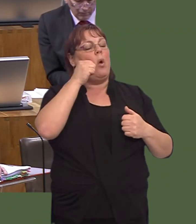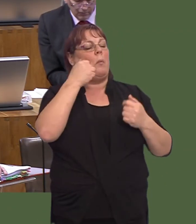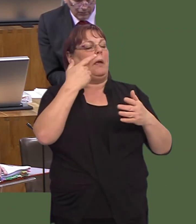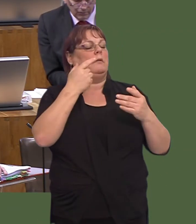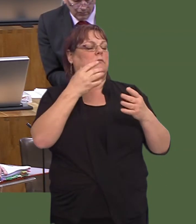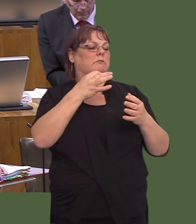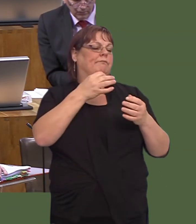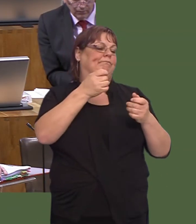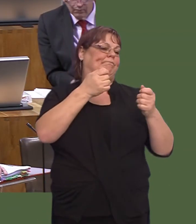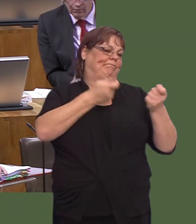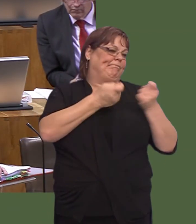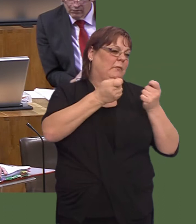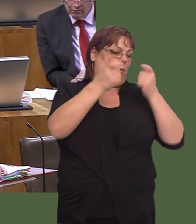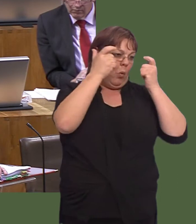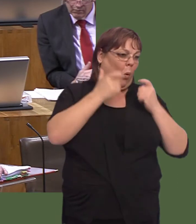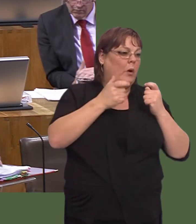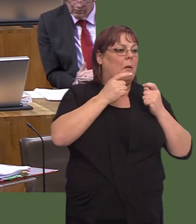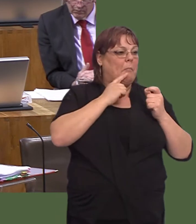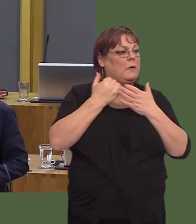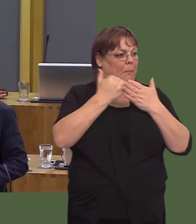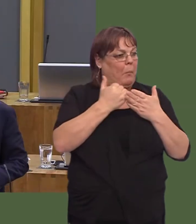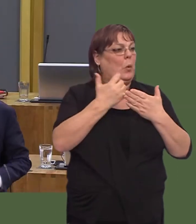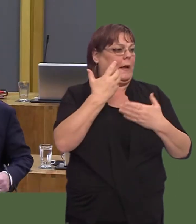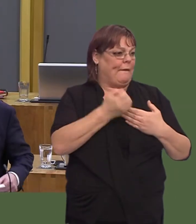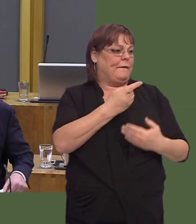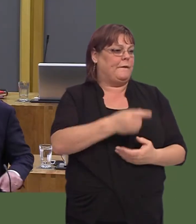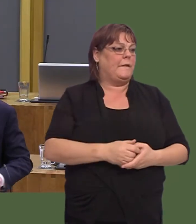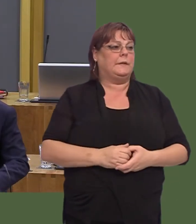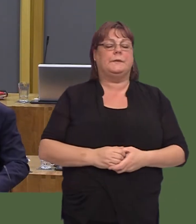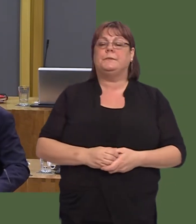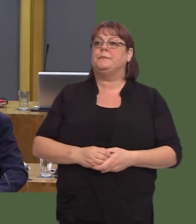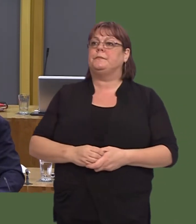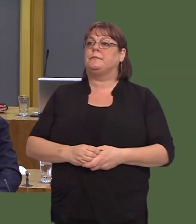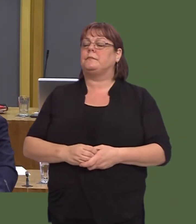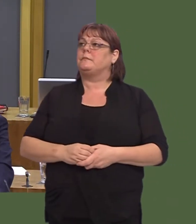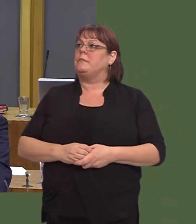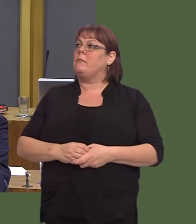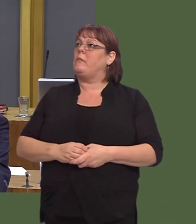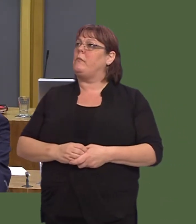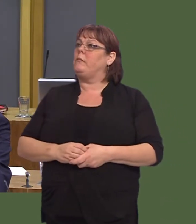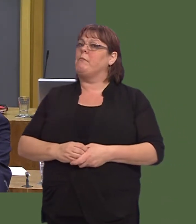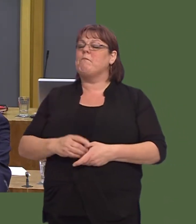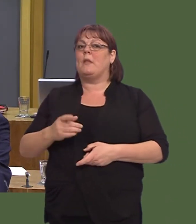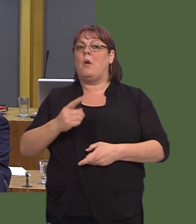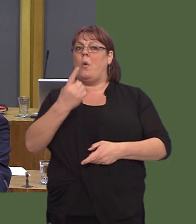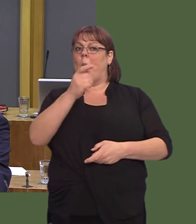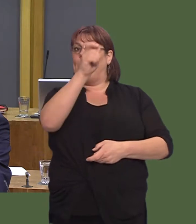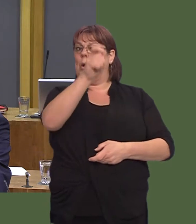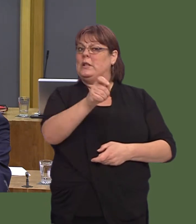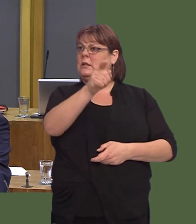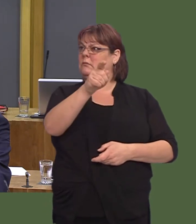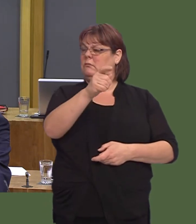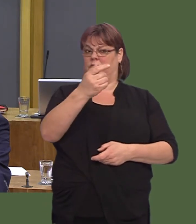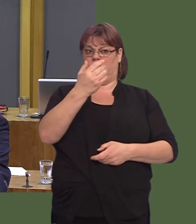is available through the Business Wales service. Thank you. I was contacted last week by a constituent who